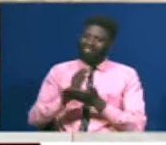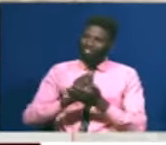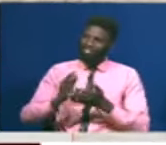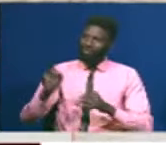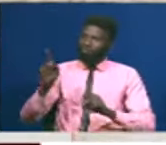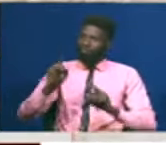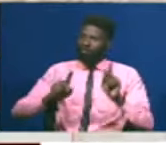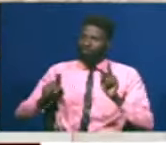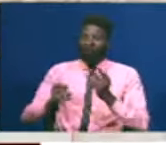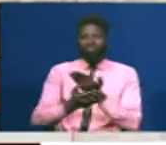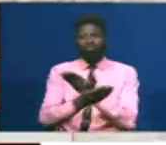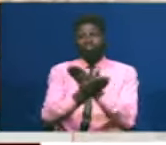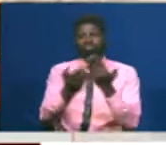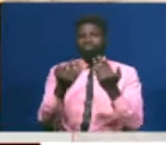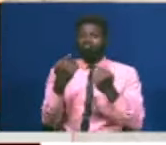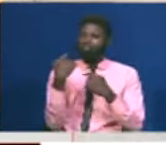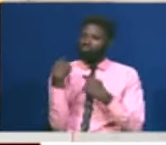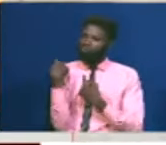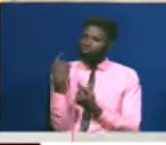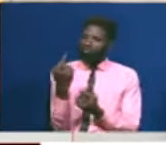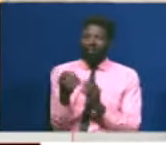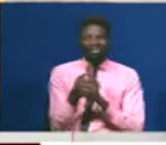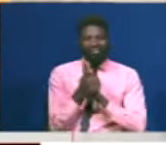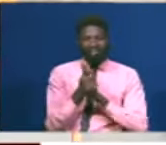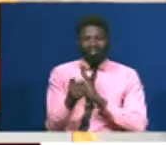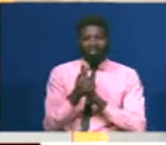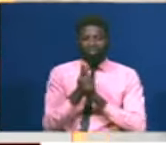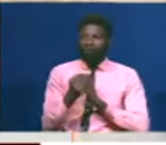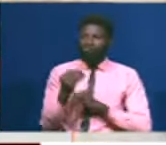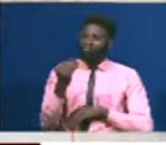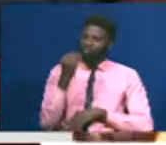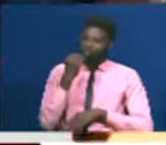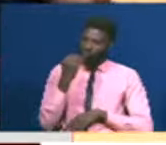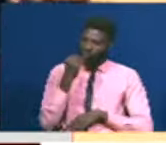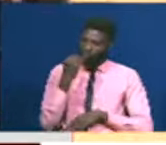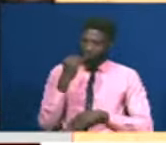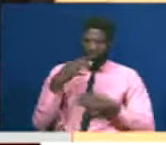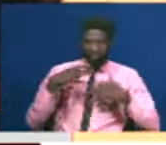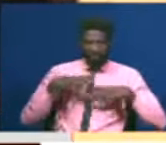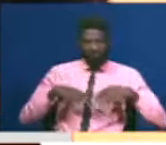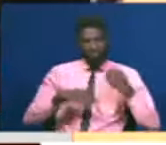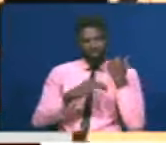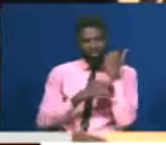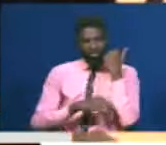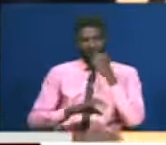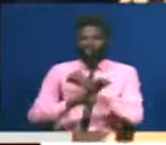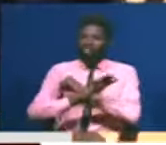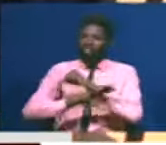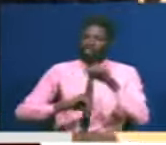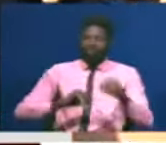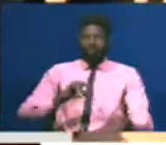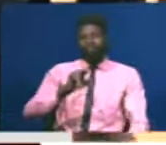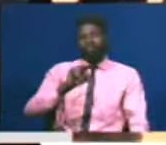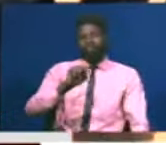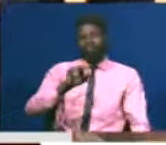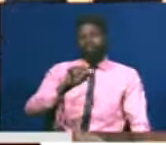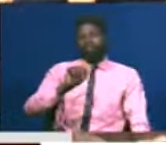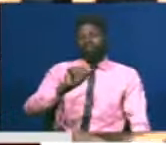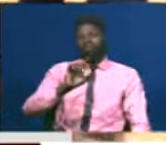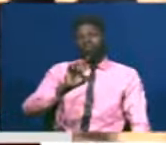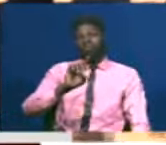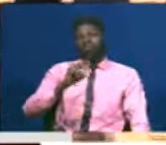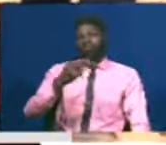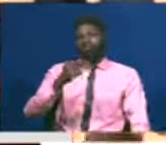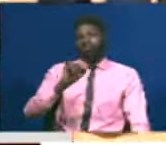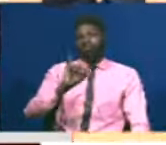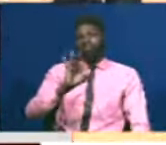kuna watu wengine wamekuwa hodari sana kwa mambo ya kupora chakula ya wamaskini. Nathif noting that previous distribution exercises